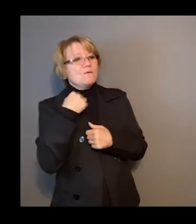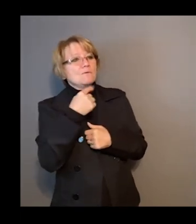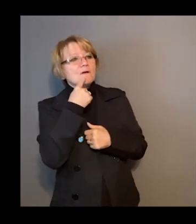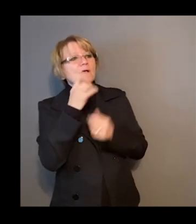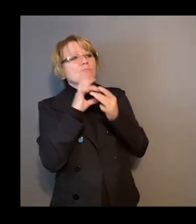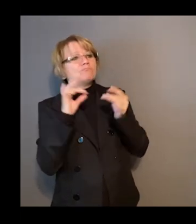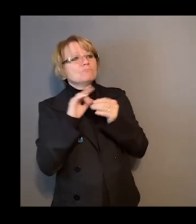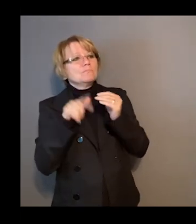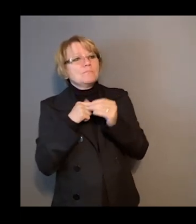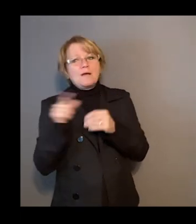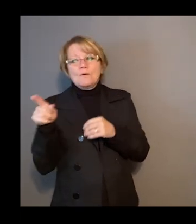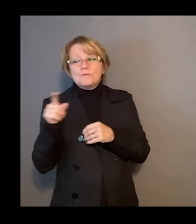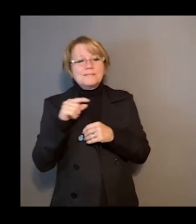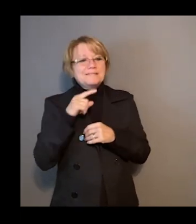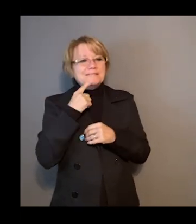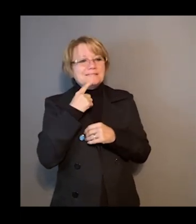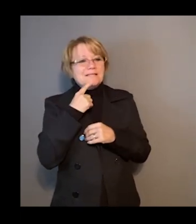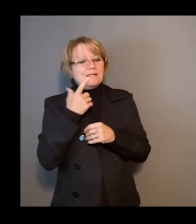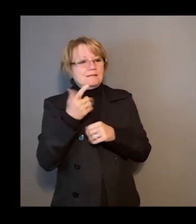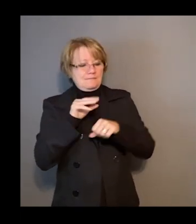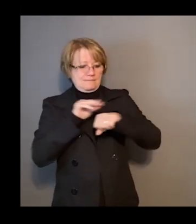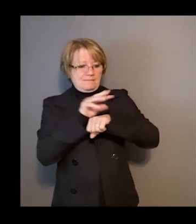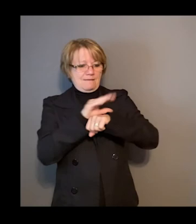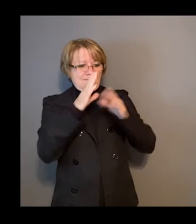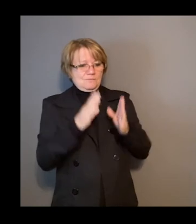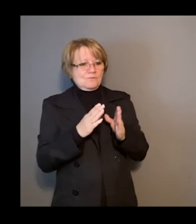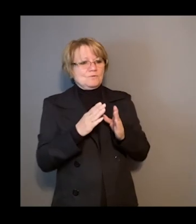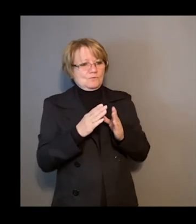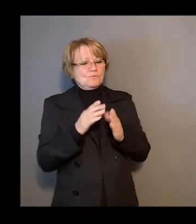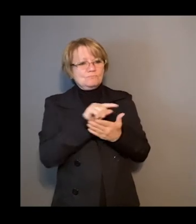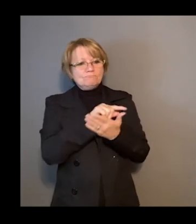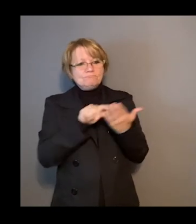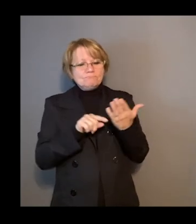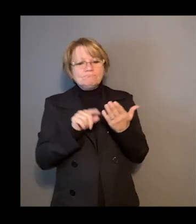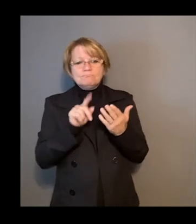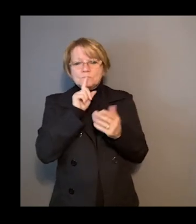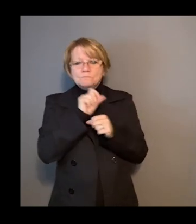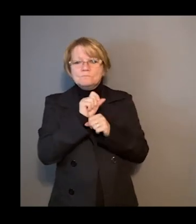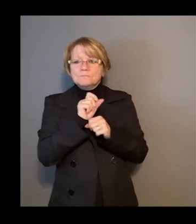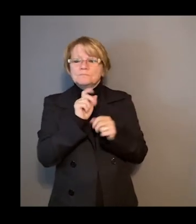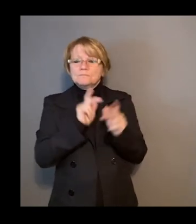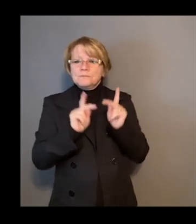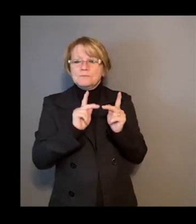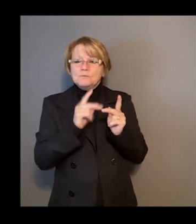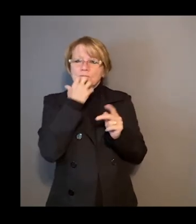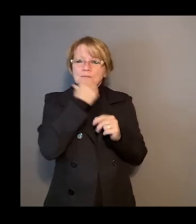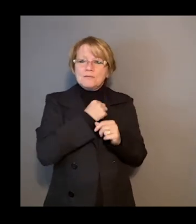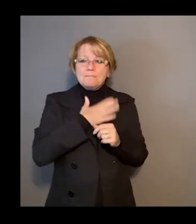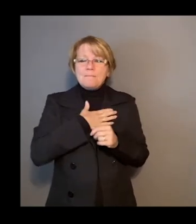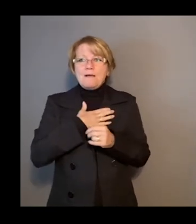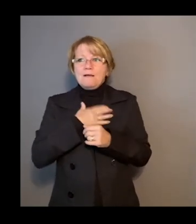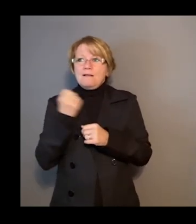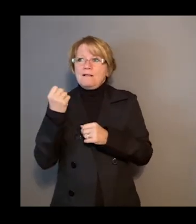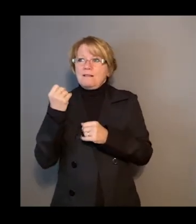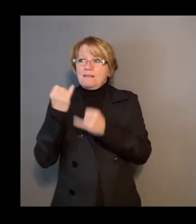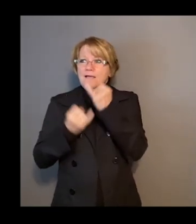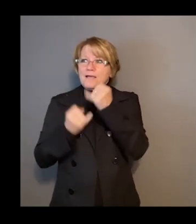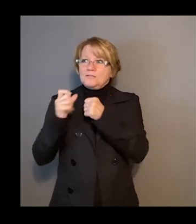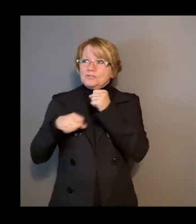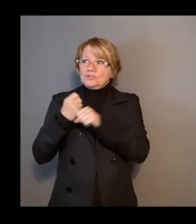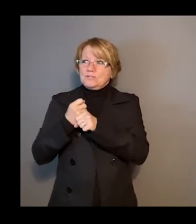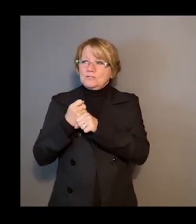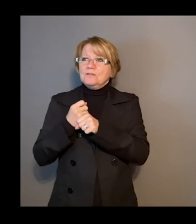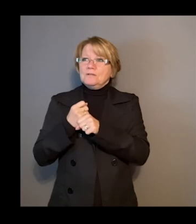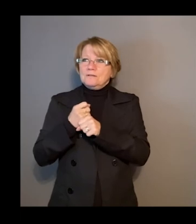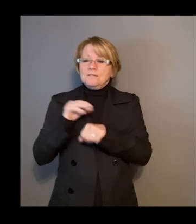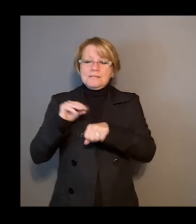having counselors and people who really care. Like I think my last year, my counselor was Marsha. And like, there was times where she would call